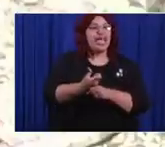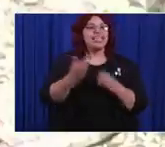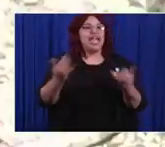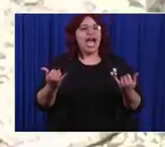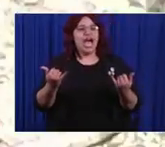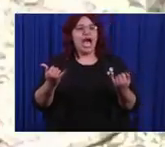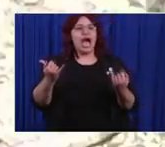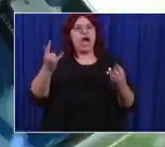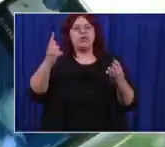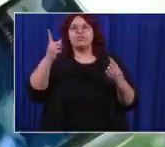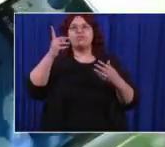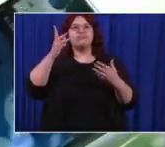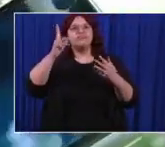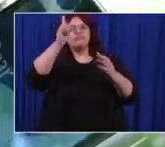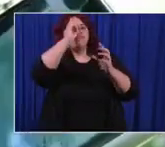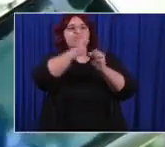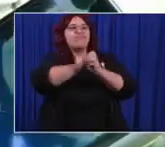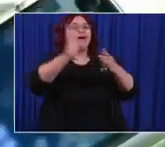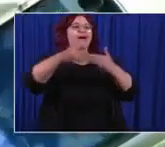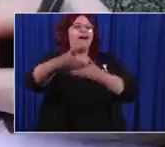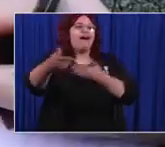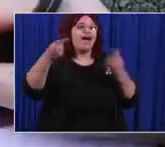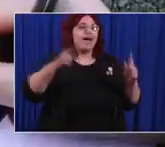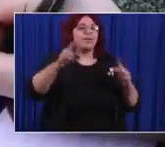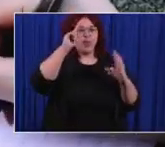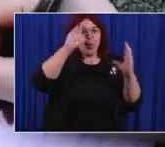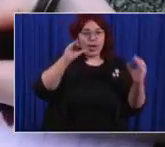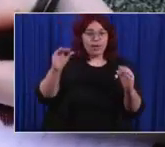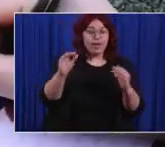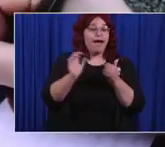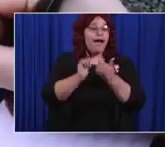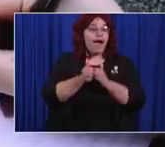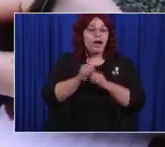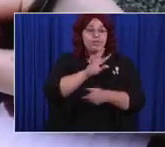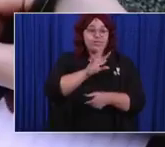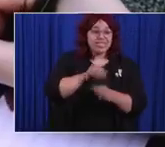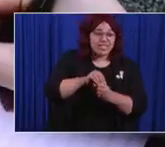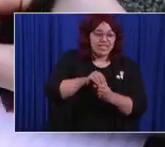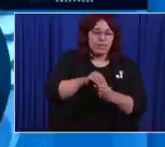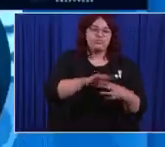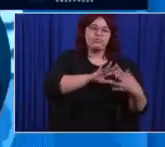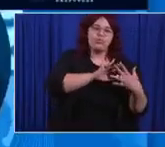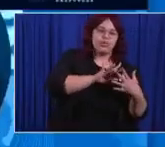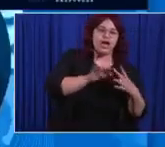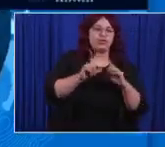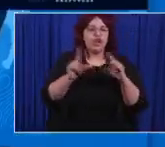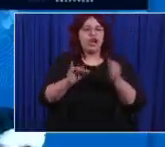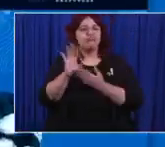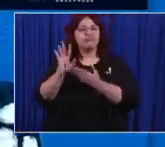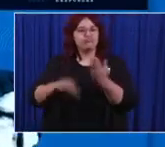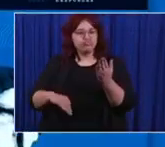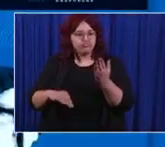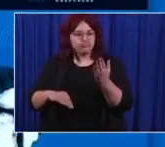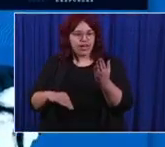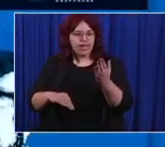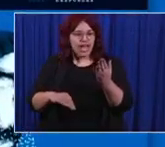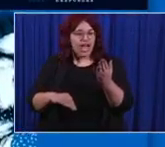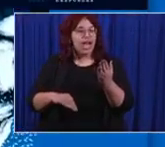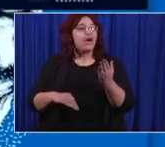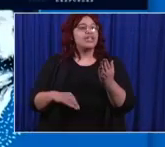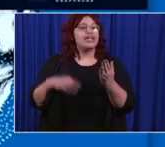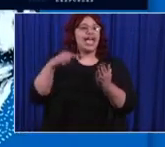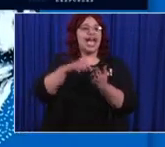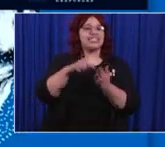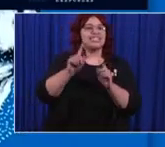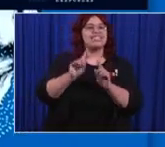It's easy to participate online or by filling out a card, following one of four simple prompts. Inspired